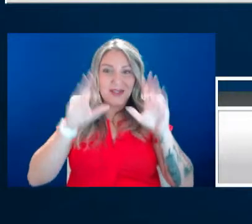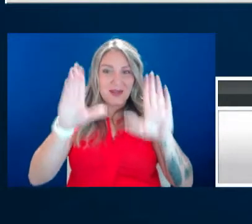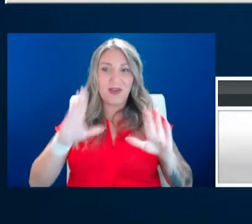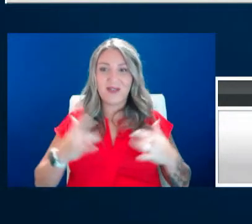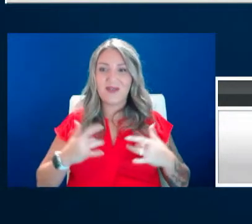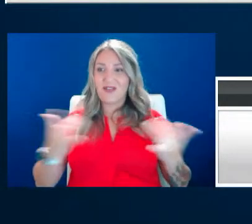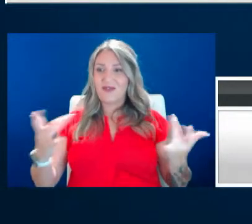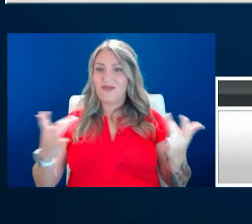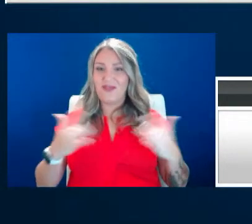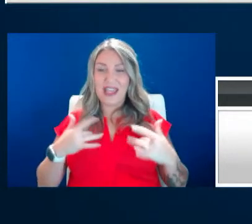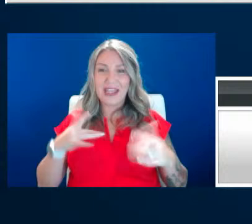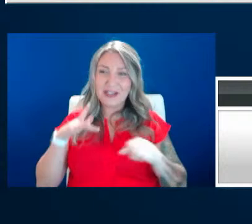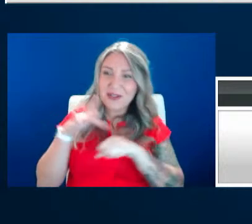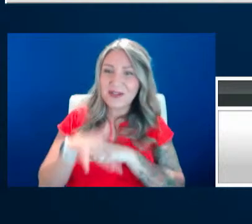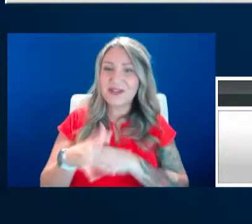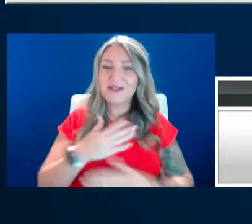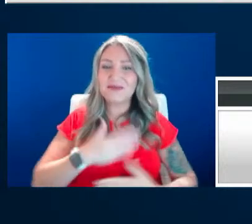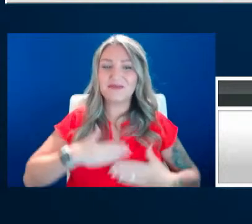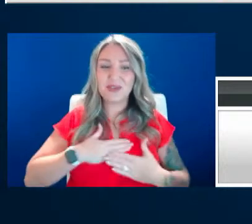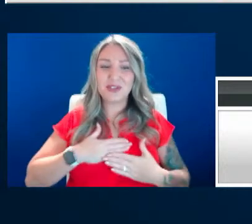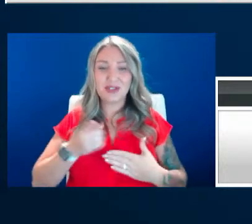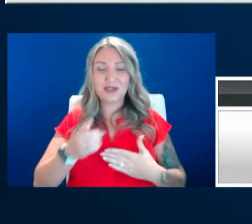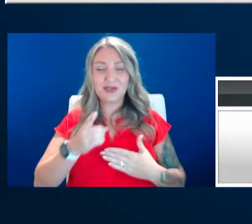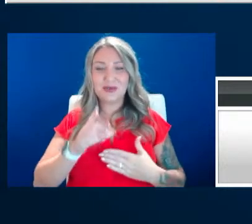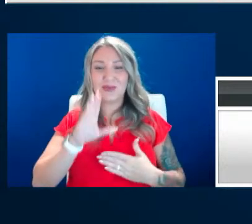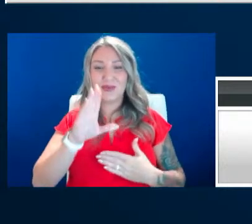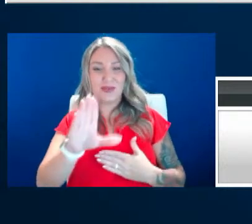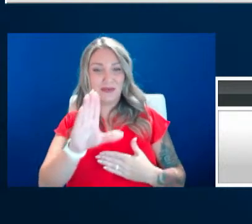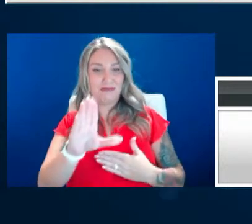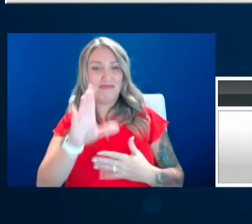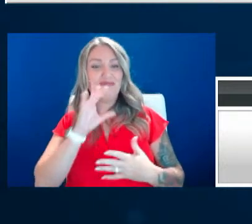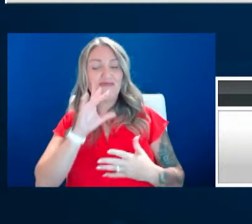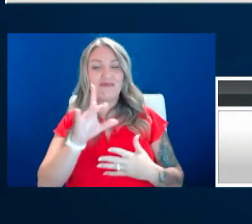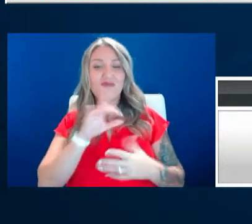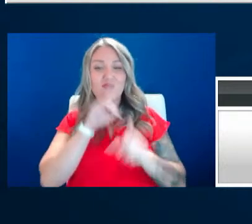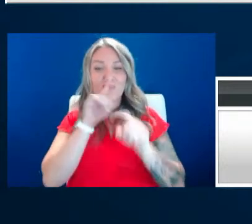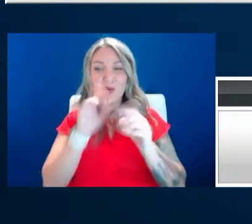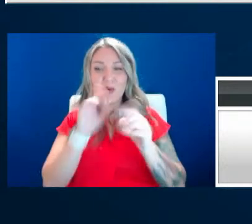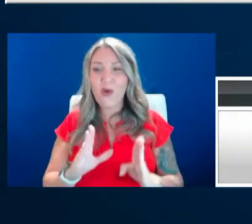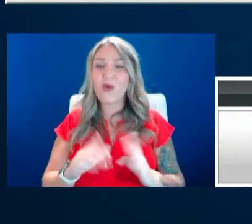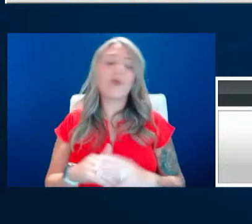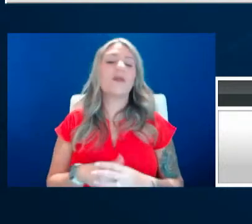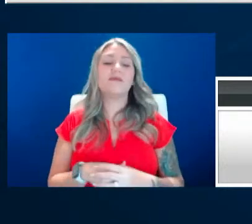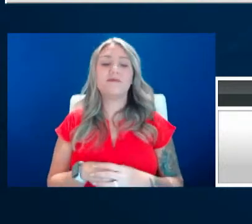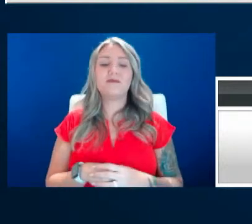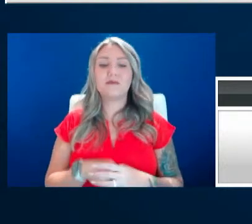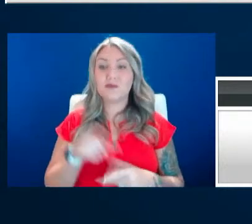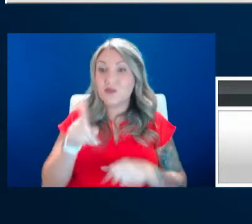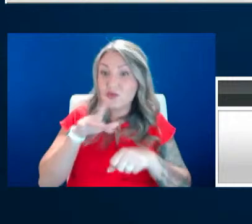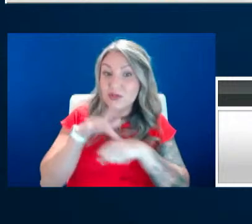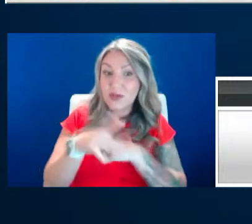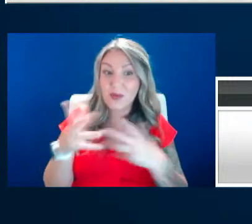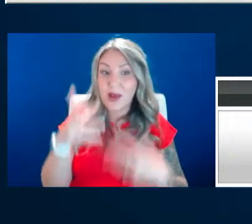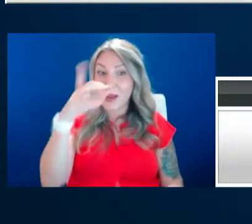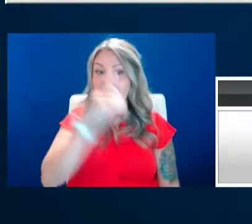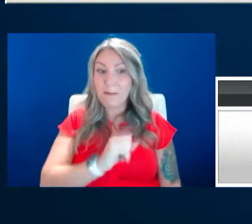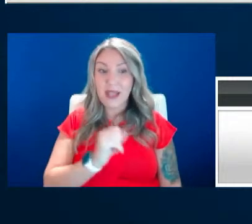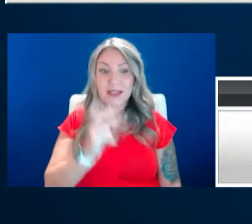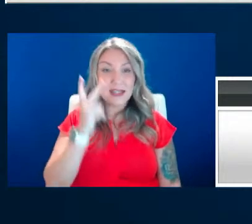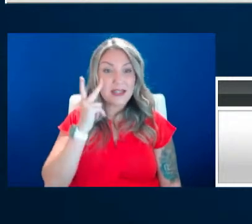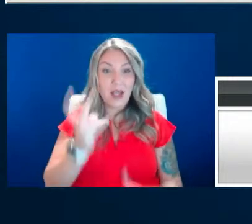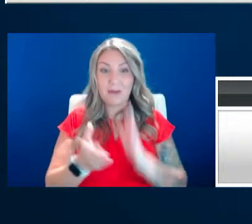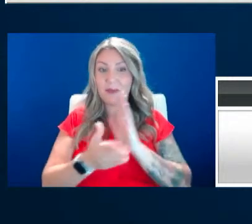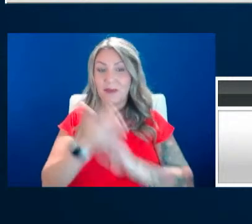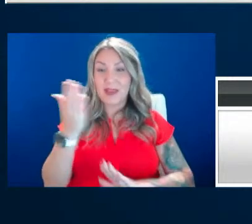and we appreciate you and all your great coverage, Alan. So, Alan, you were out there early. What'd I miss? I just saw them take off, but